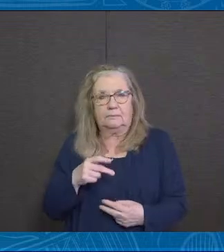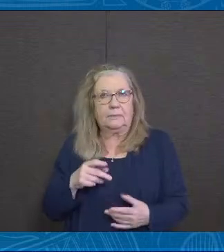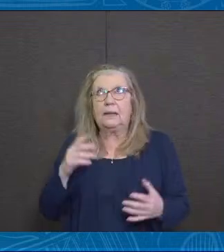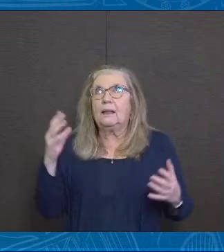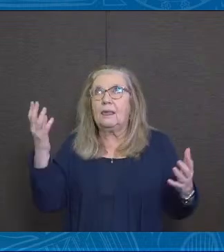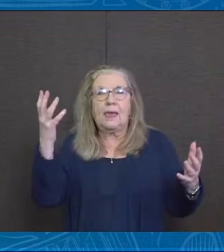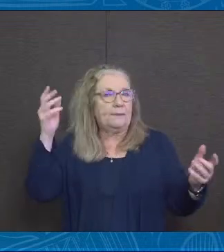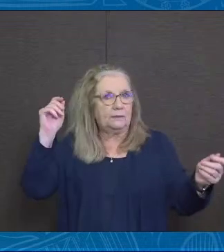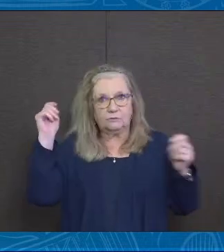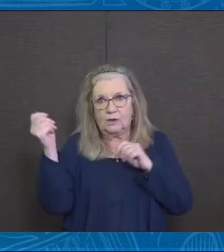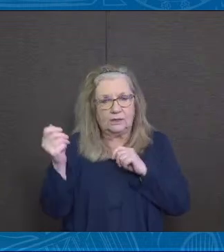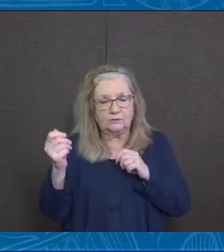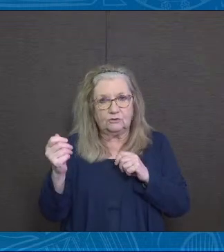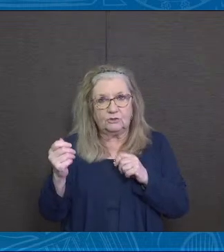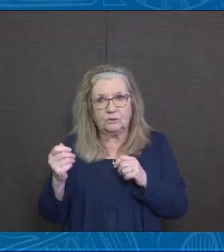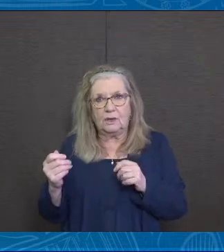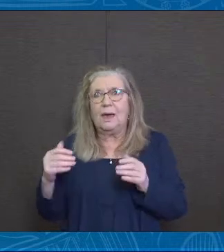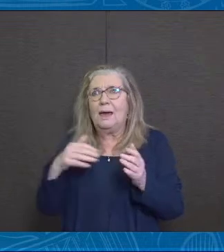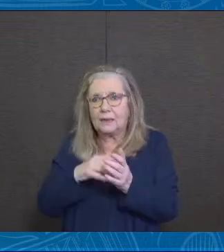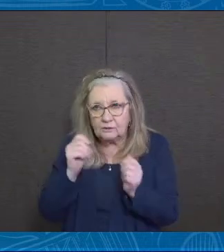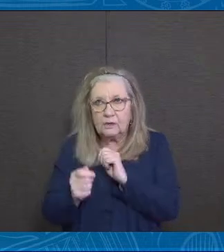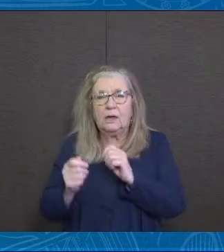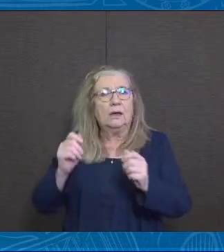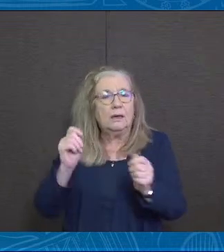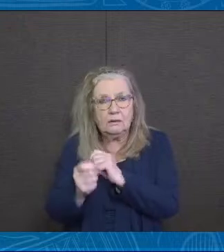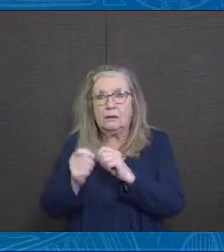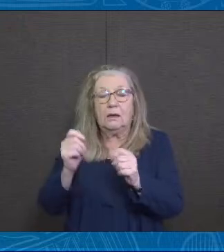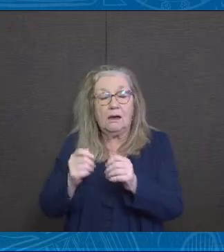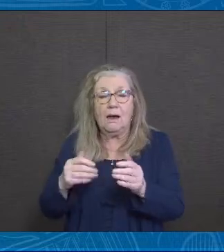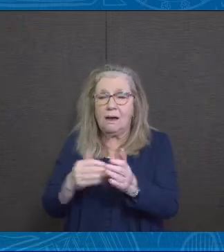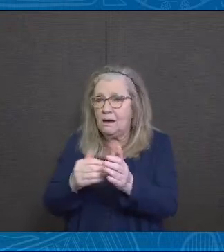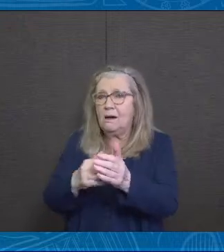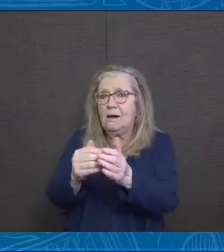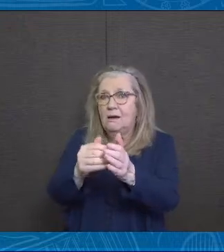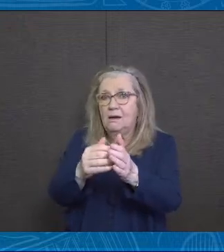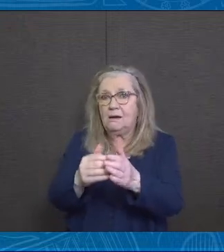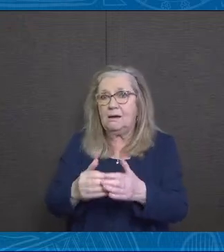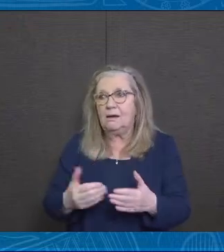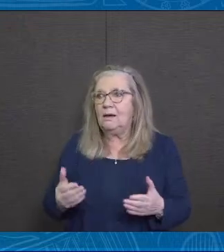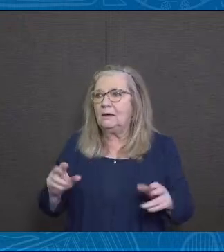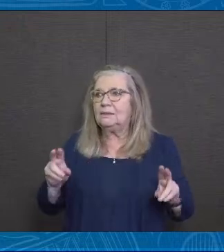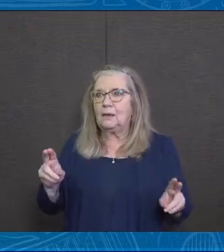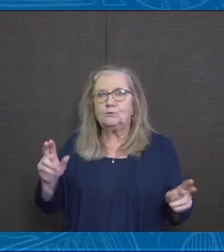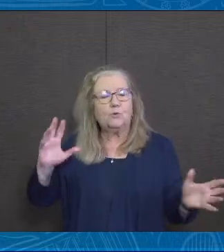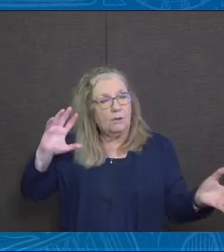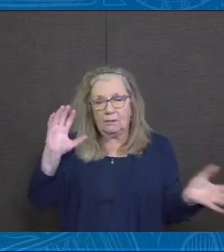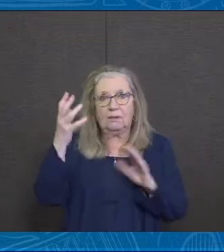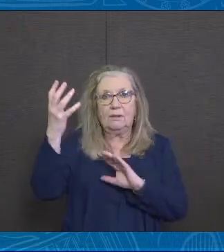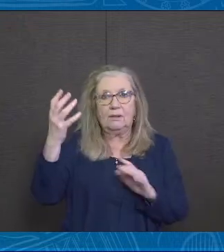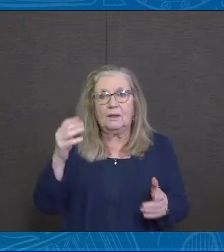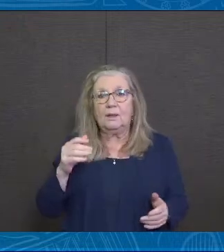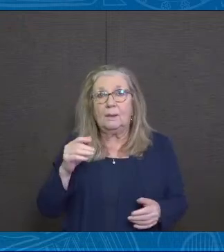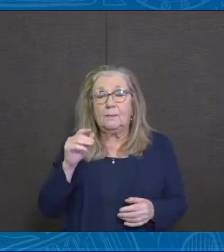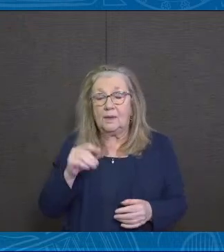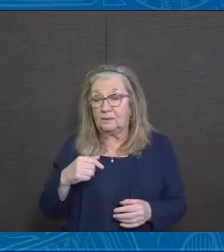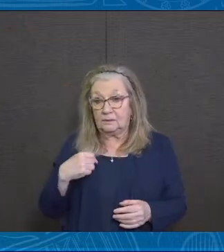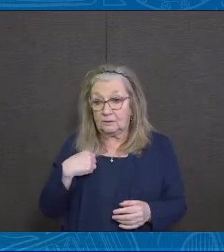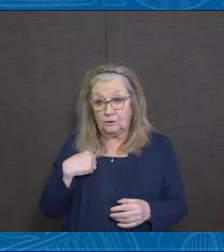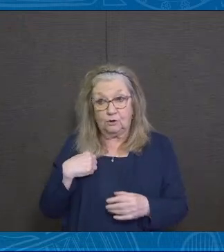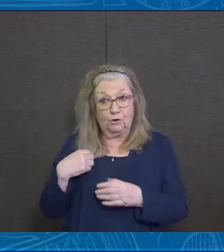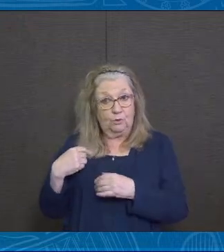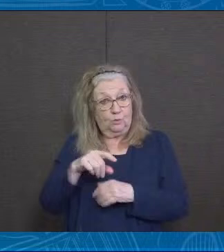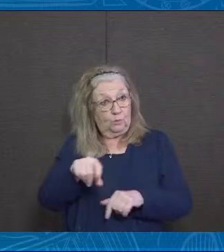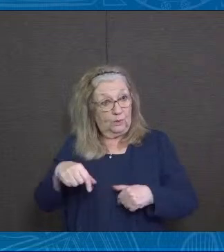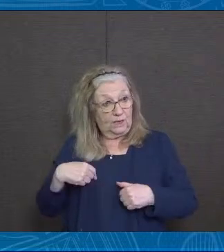and intensity of natural disasters. Now, the irony is that while we are not responsible for